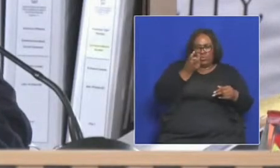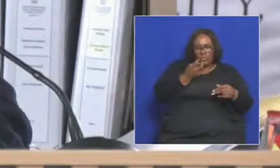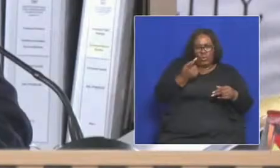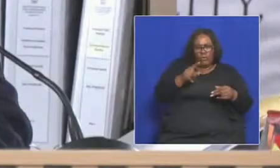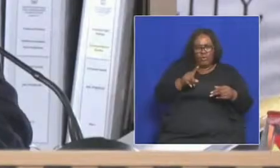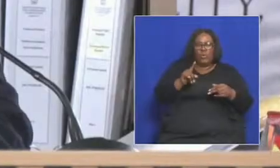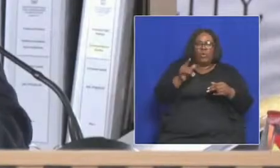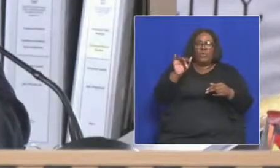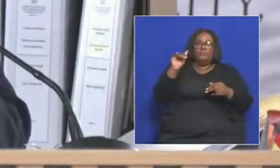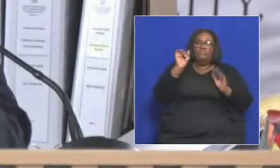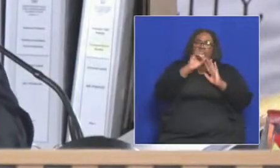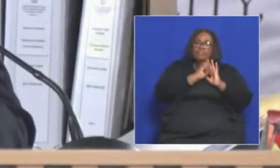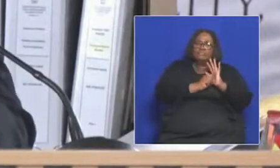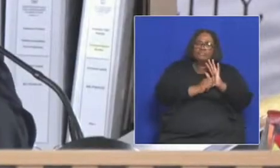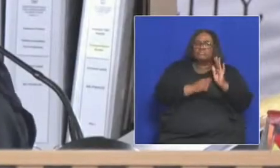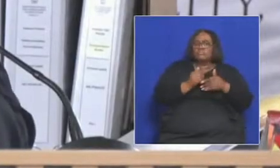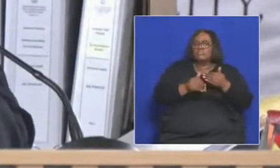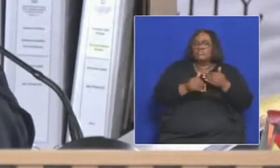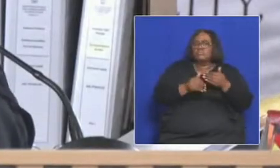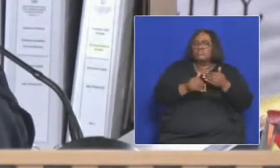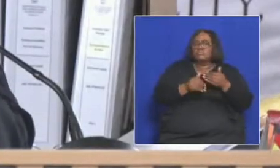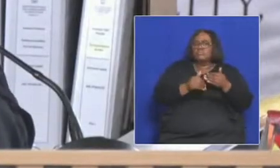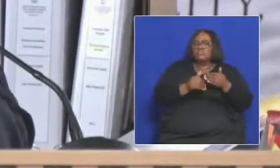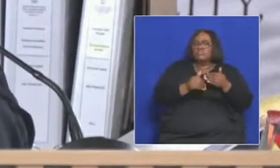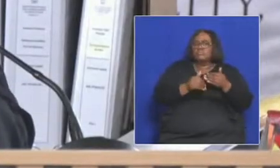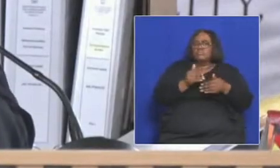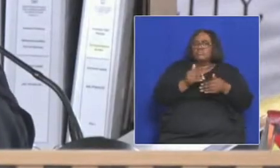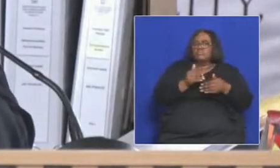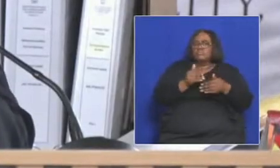process easier. What Ms. van der Heever